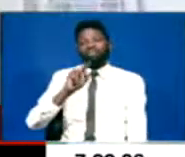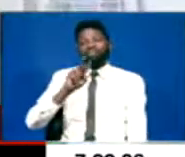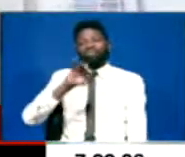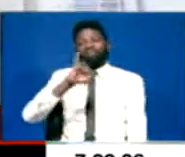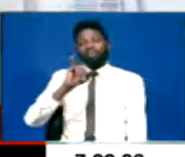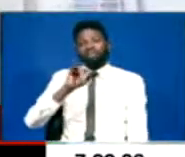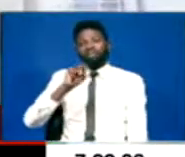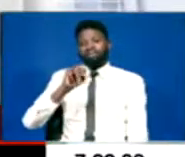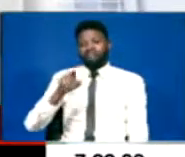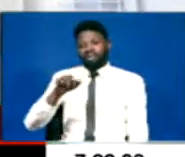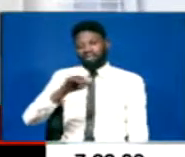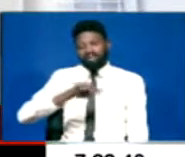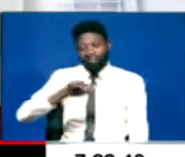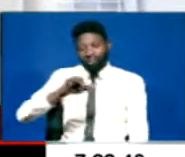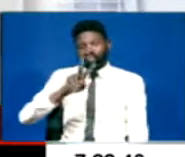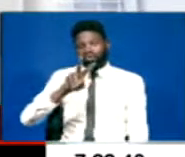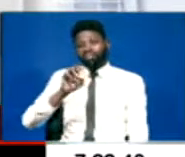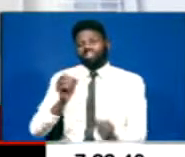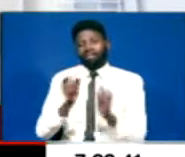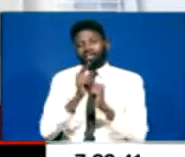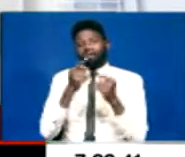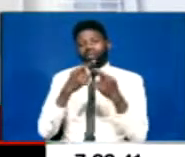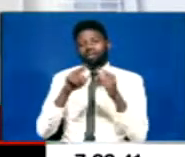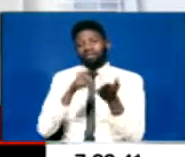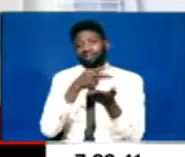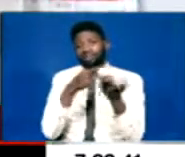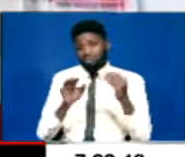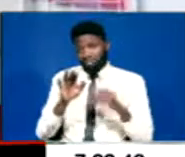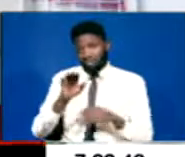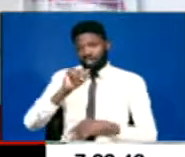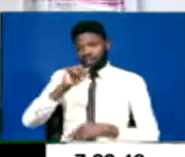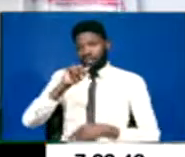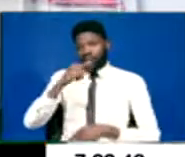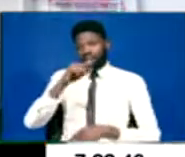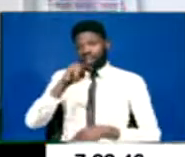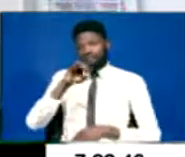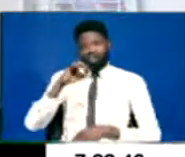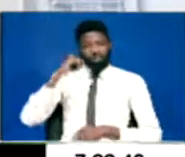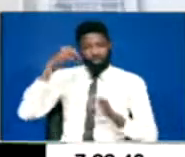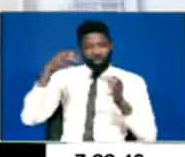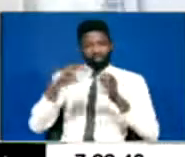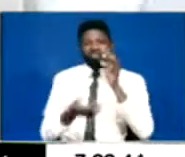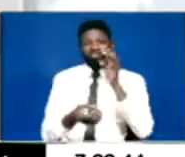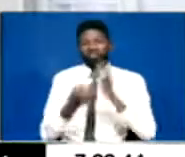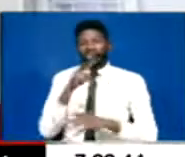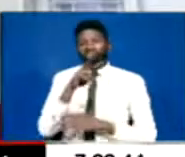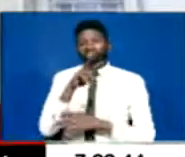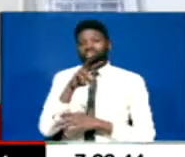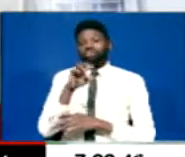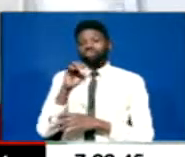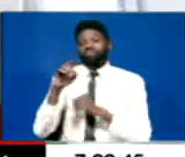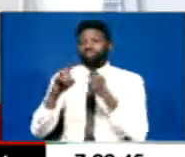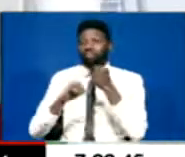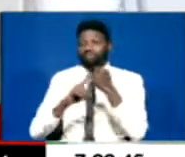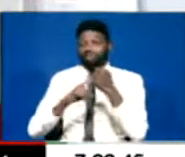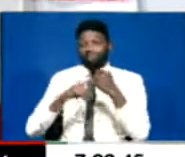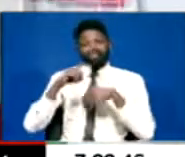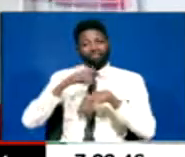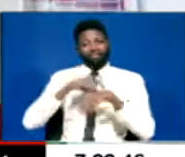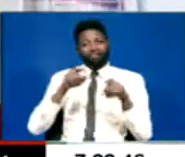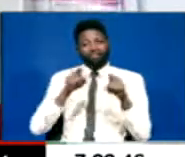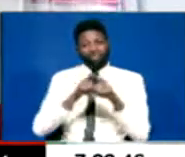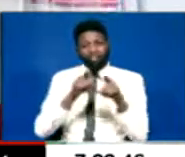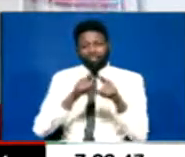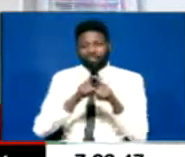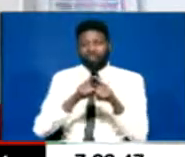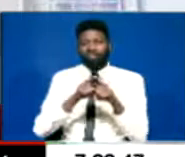through his Agano Party, which he founded in 2006. This in a by-election following the High Court nullification